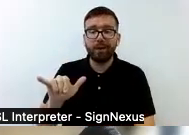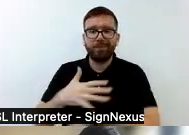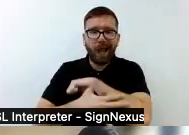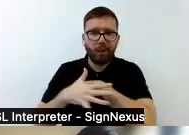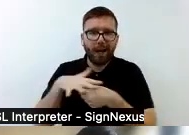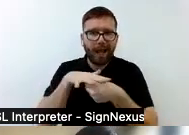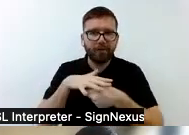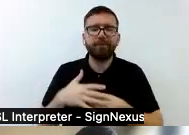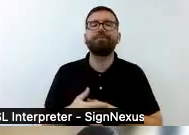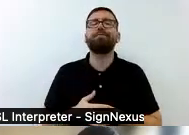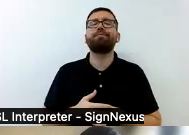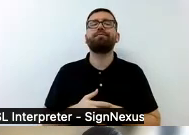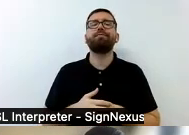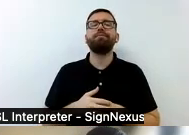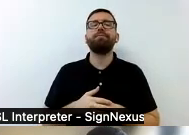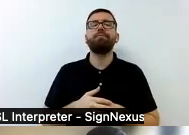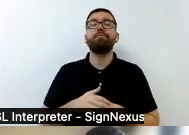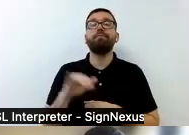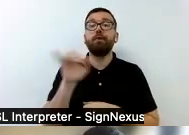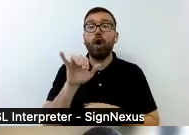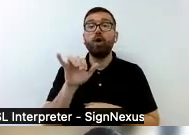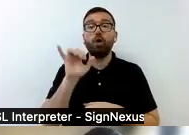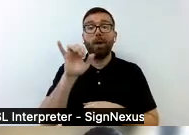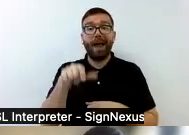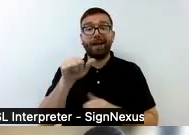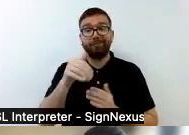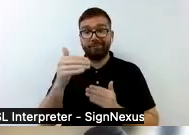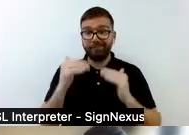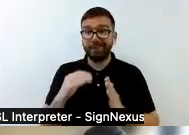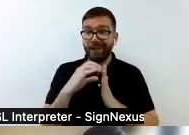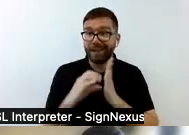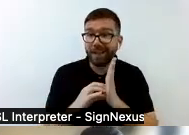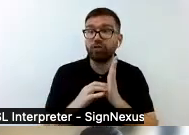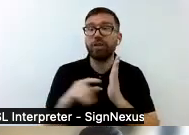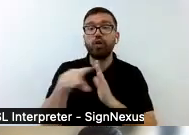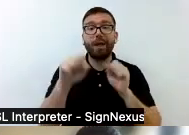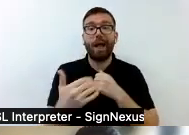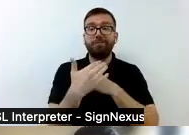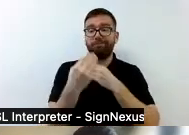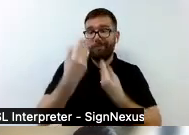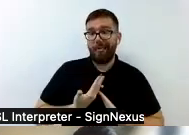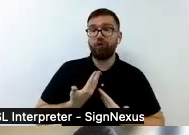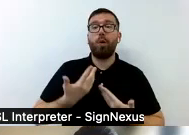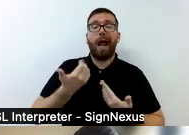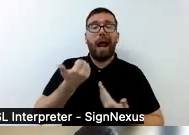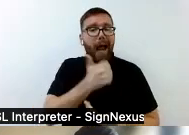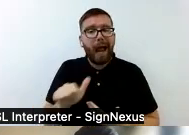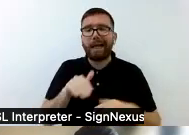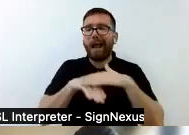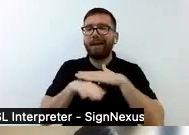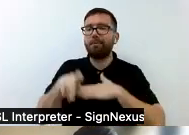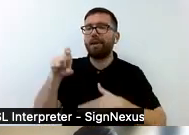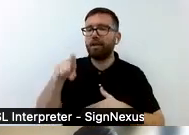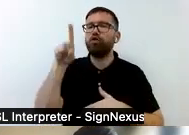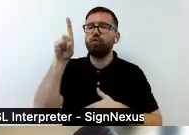section, you'll have the opportunity to inform us if there are any accessibility needs you might have during your participation in the